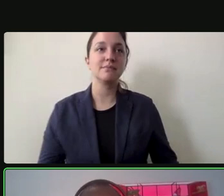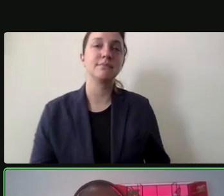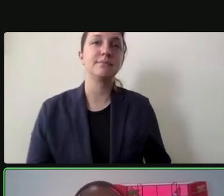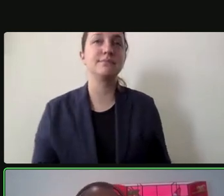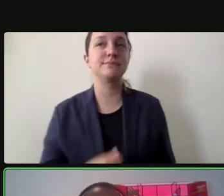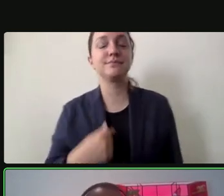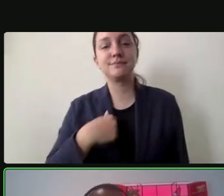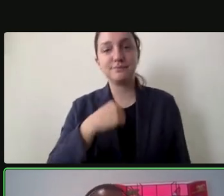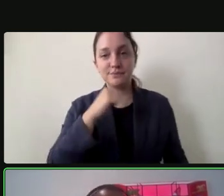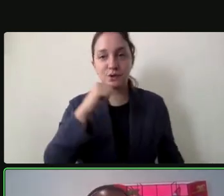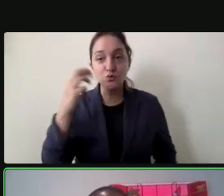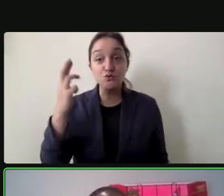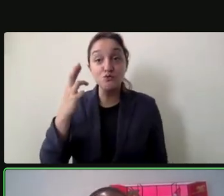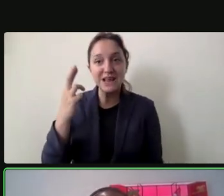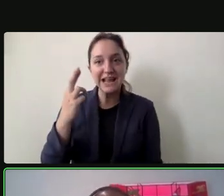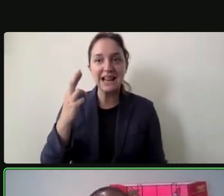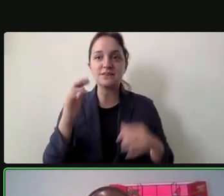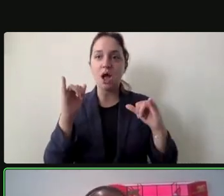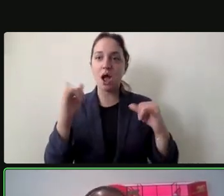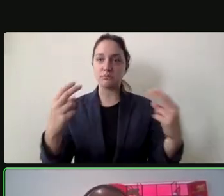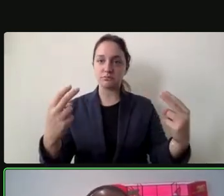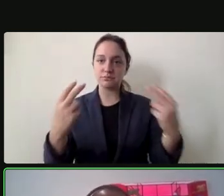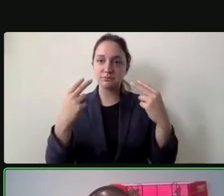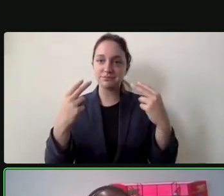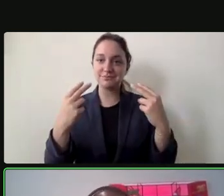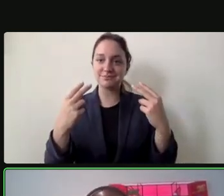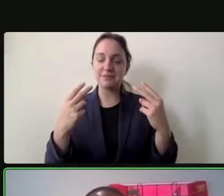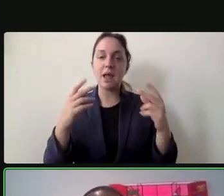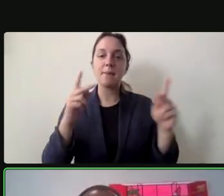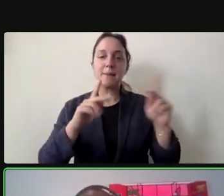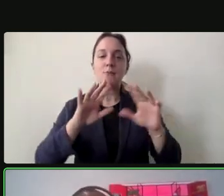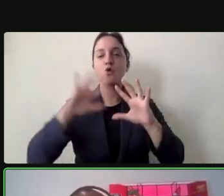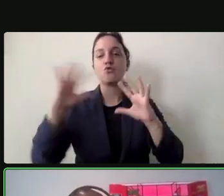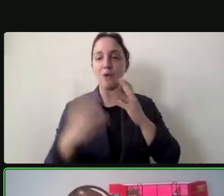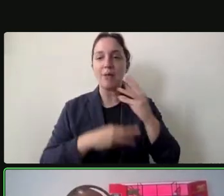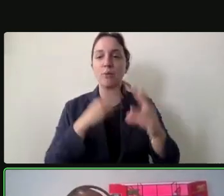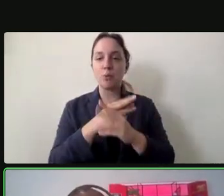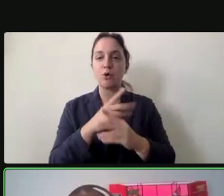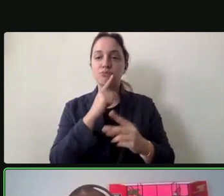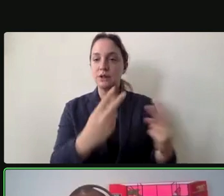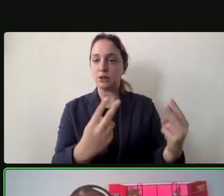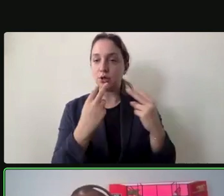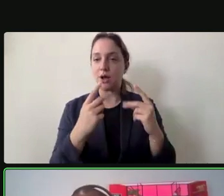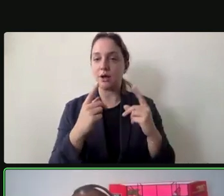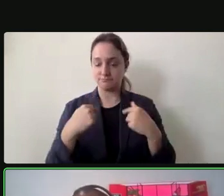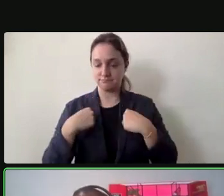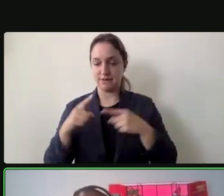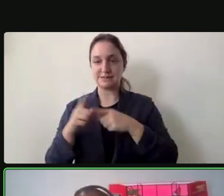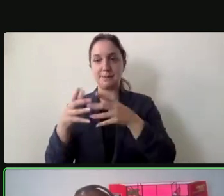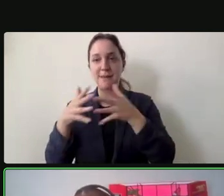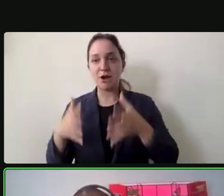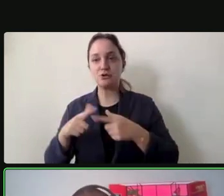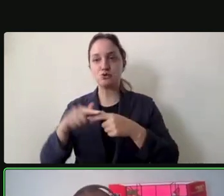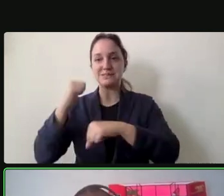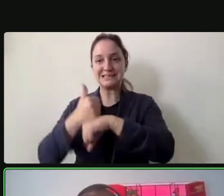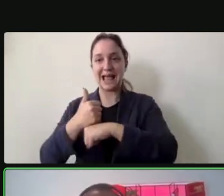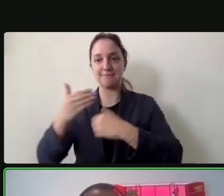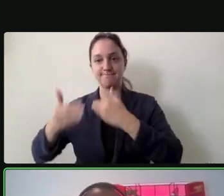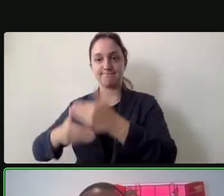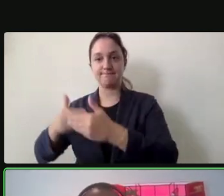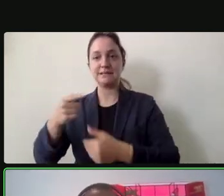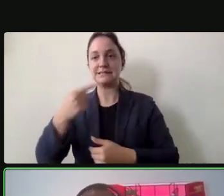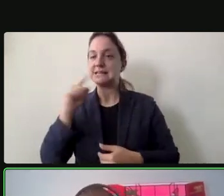world really had for us, and how much they were looking to us as Americans to really set the tempo. And it's